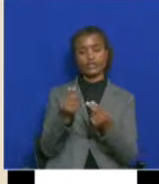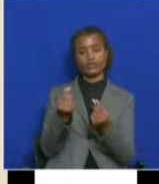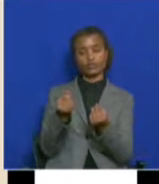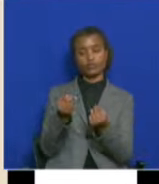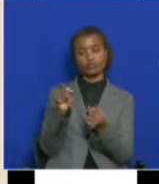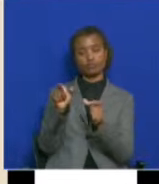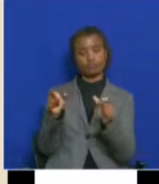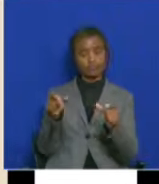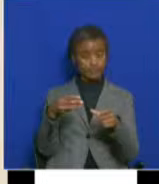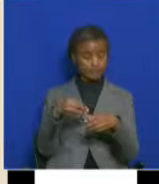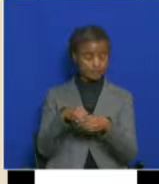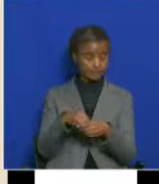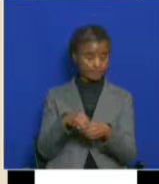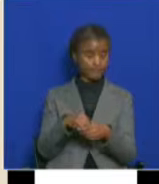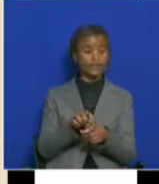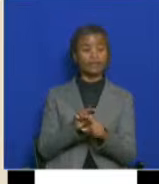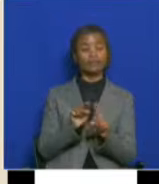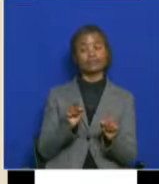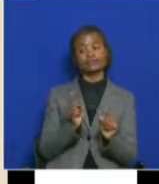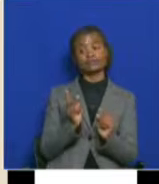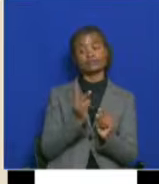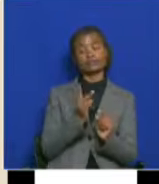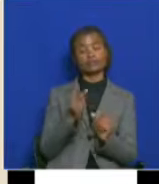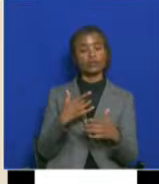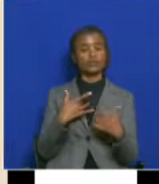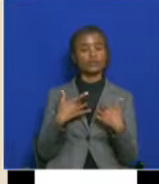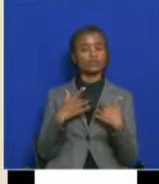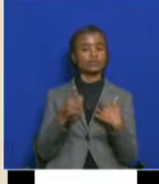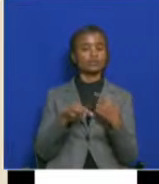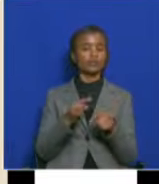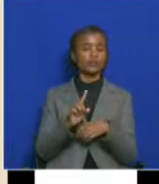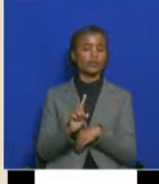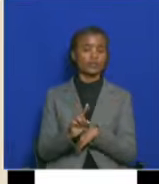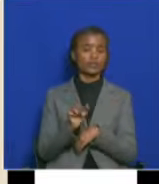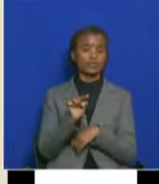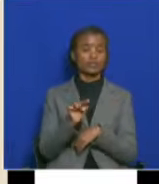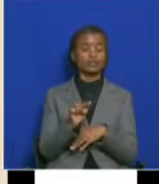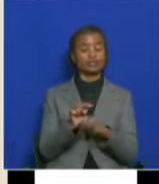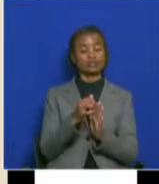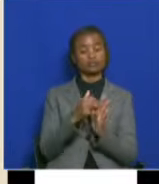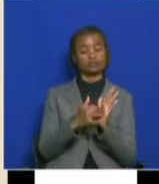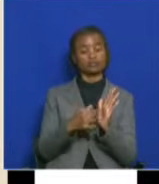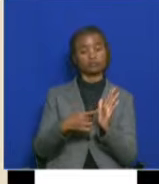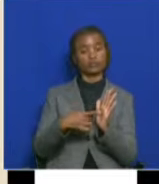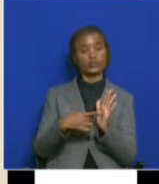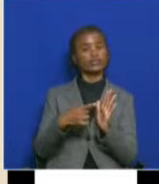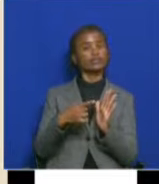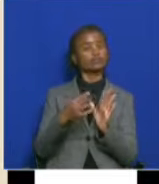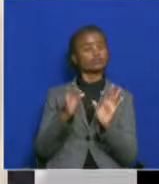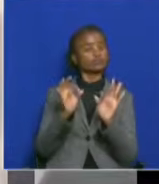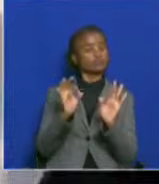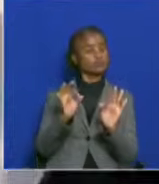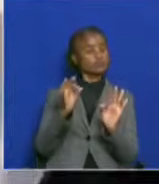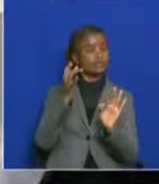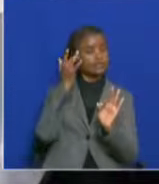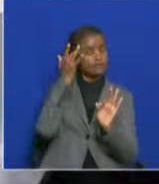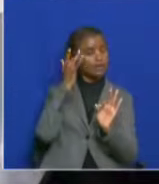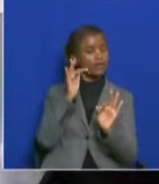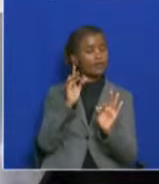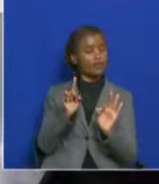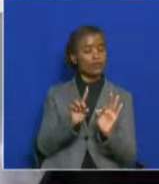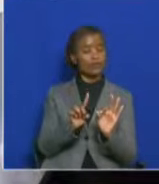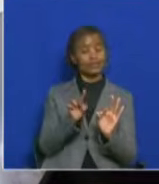with is the provisions that it makes SMARDA responsible for using their fee to pay